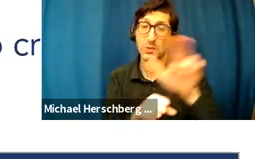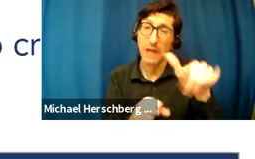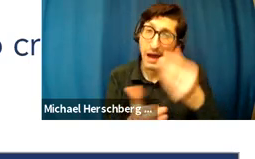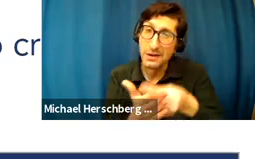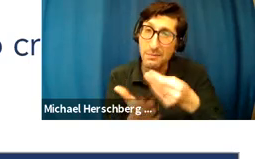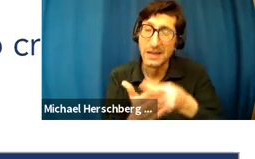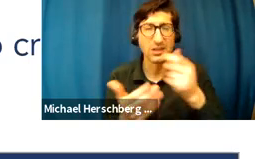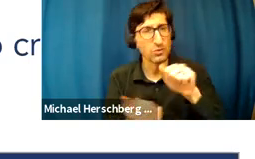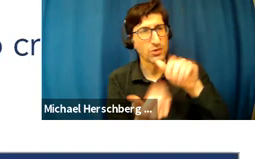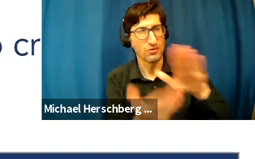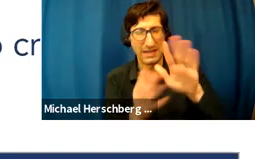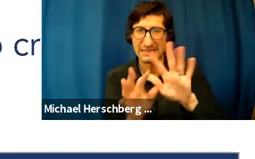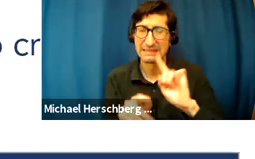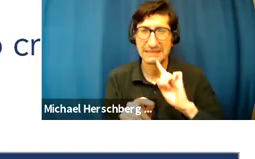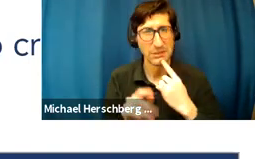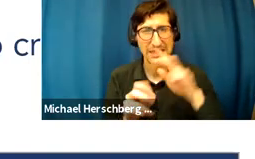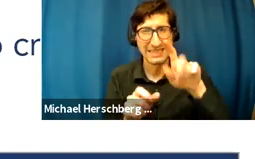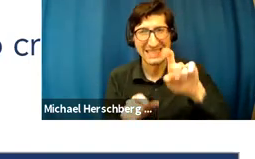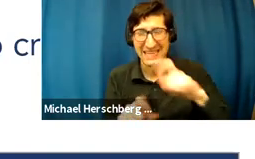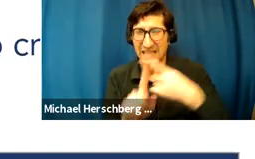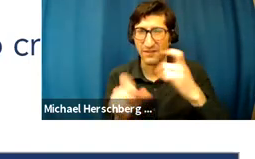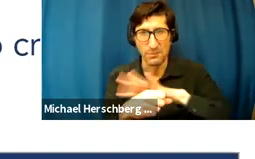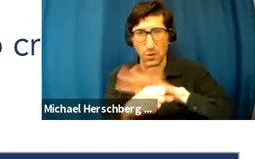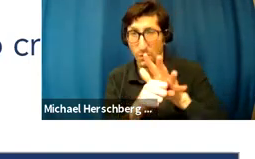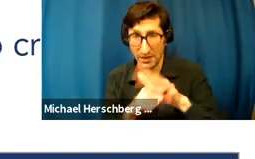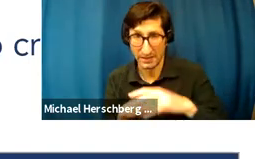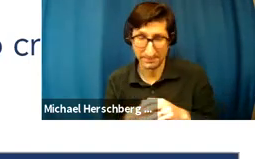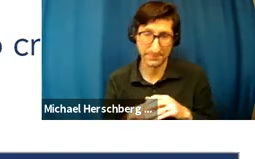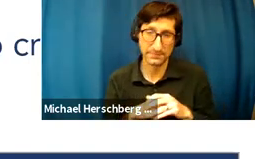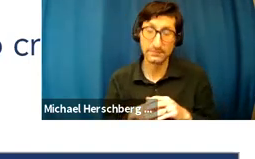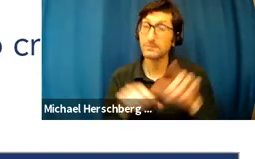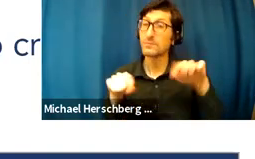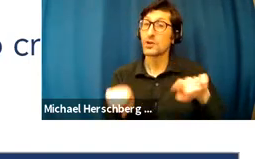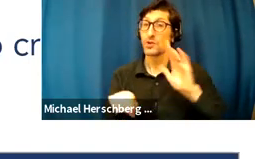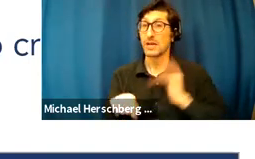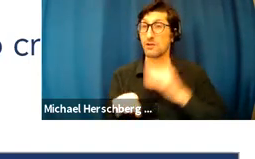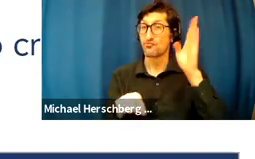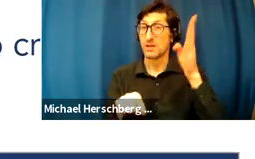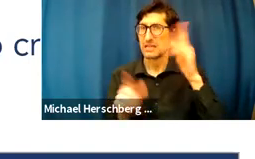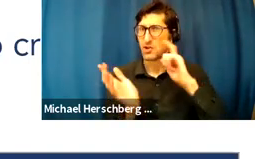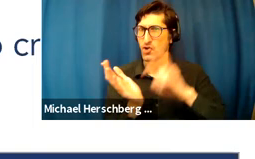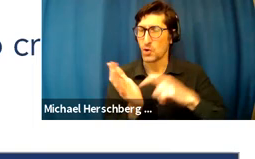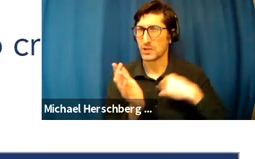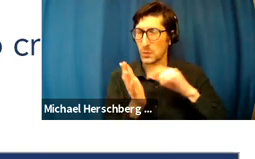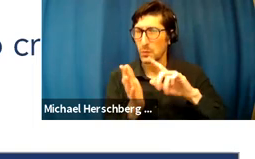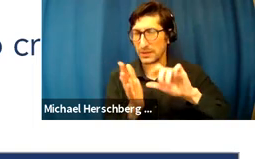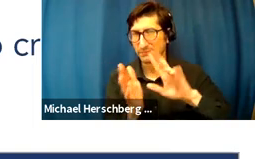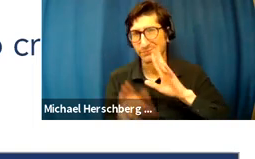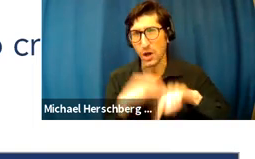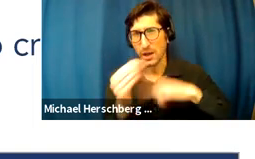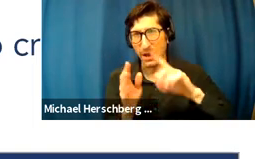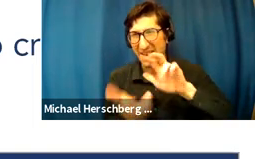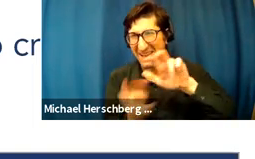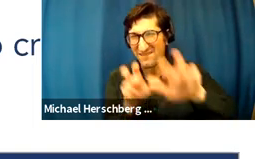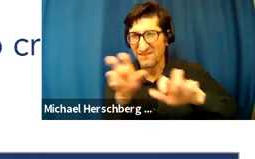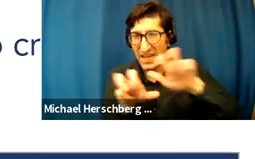within the community due to the pandemic. Throughout this presentation, you'll notice that we are highlighting investments that we are